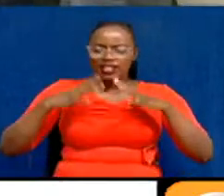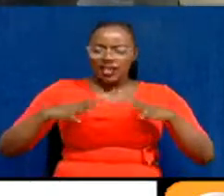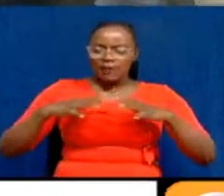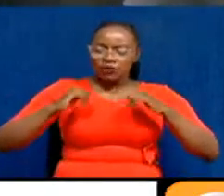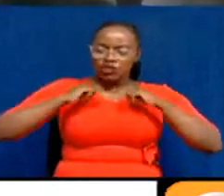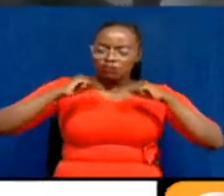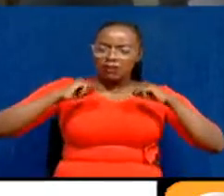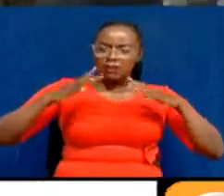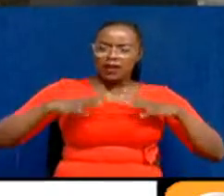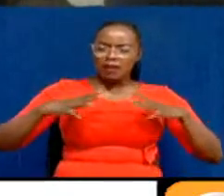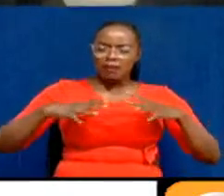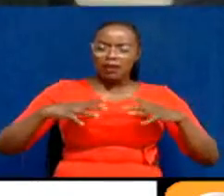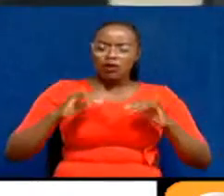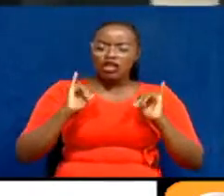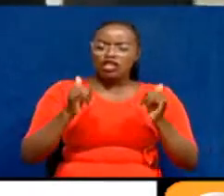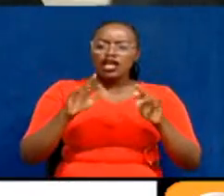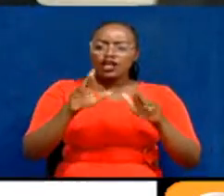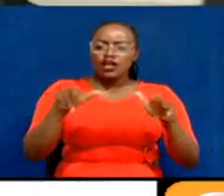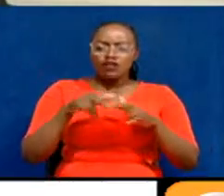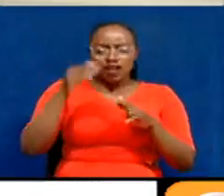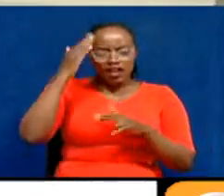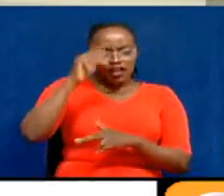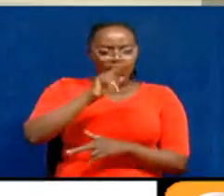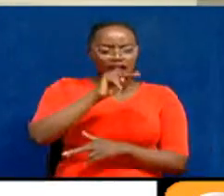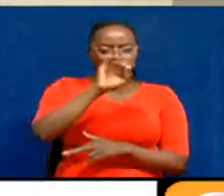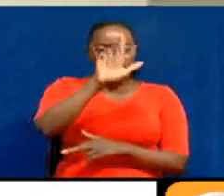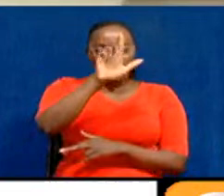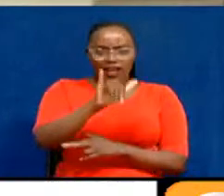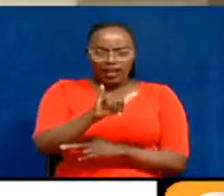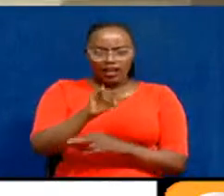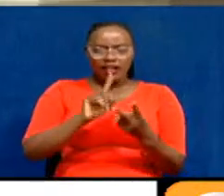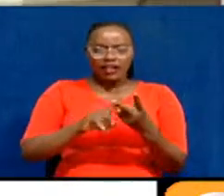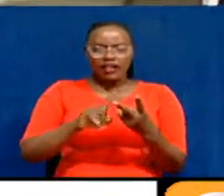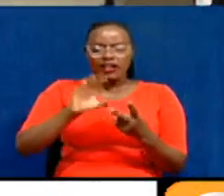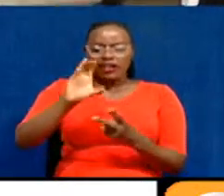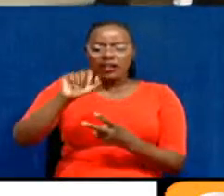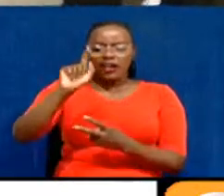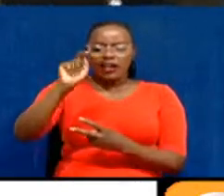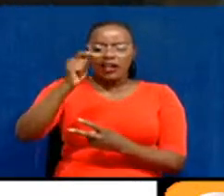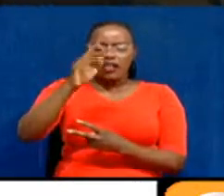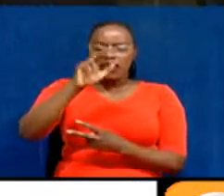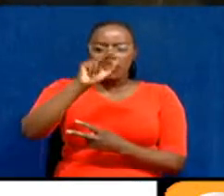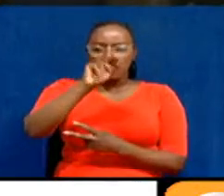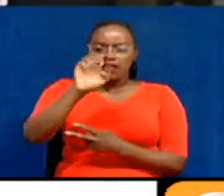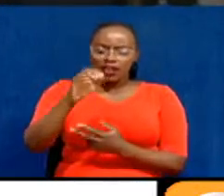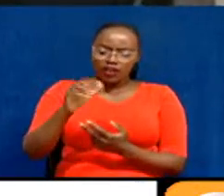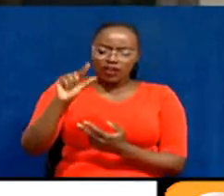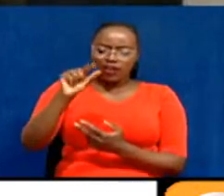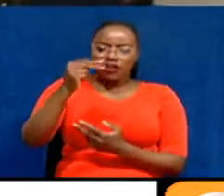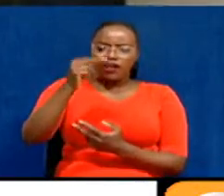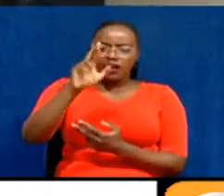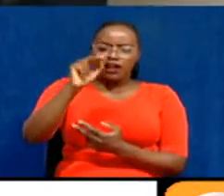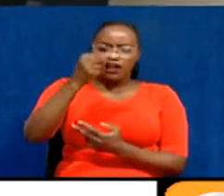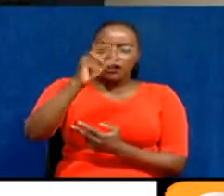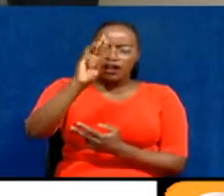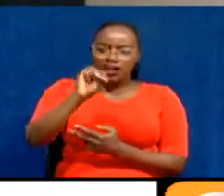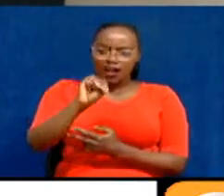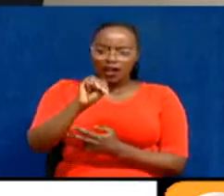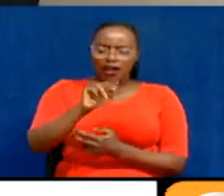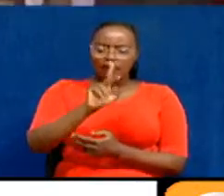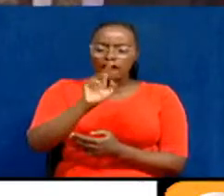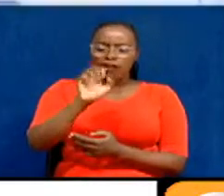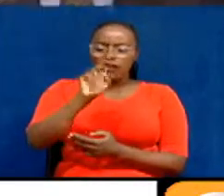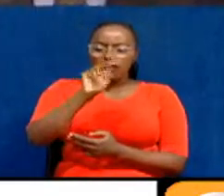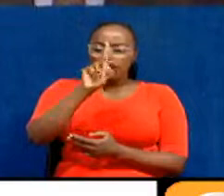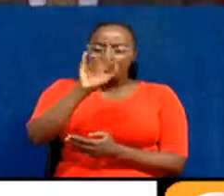in the newsroom. At that point, I remember Nelly Mora, I remember Catherine Atundi, Graham Kirwa,